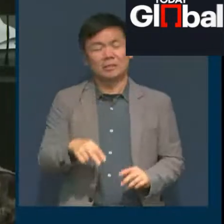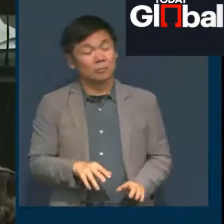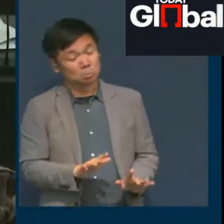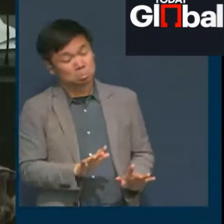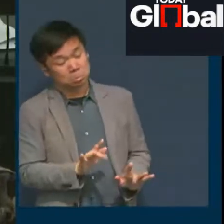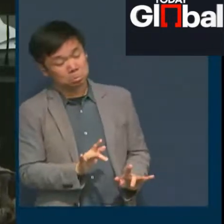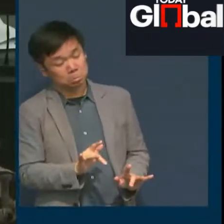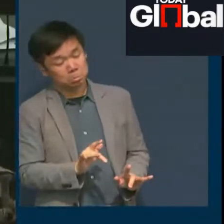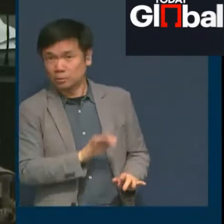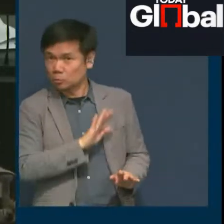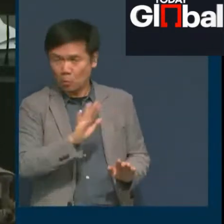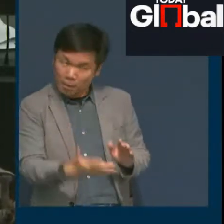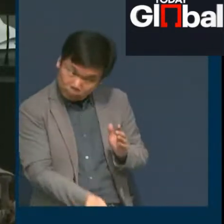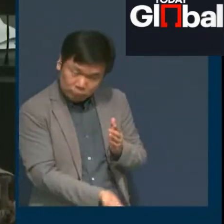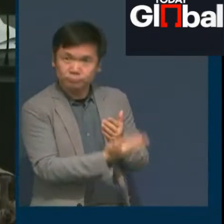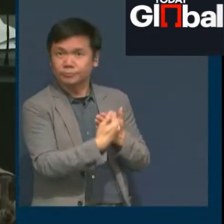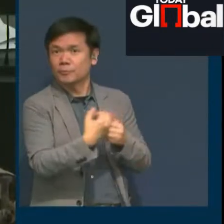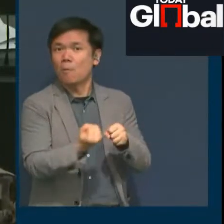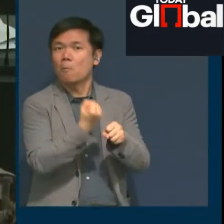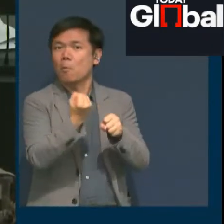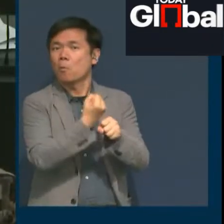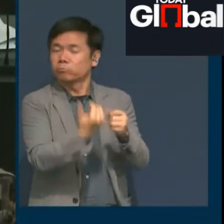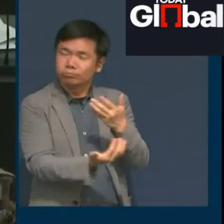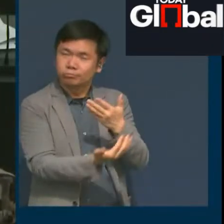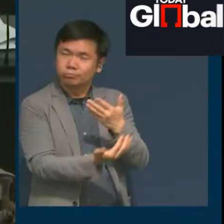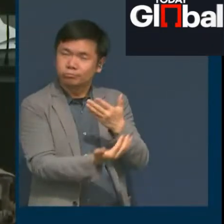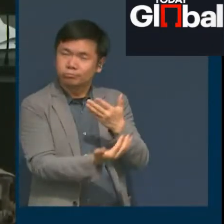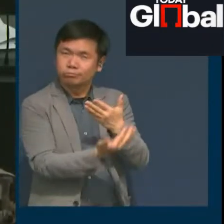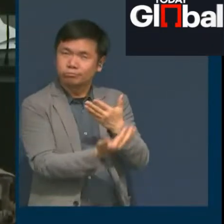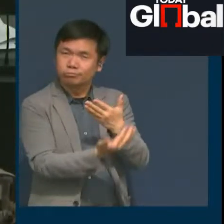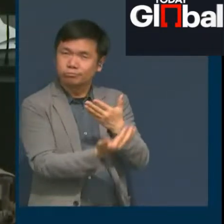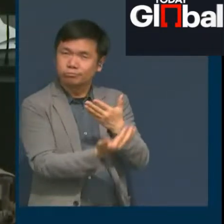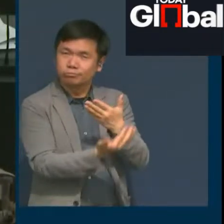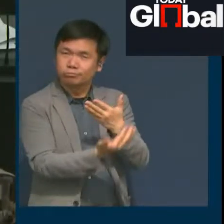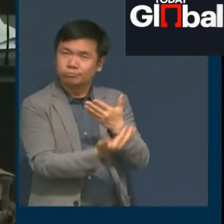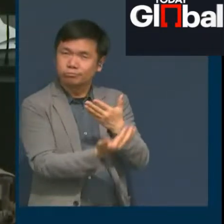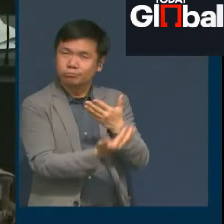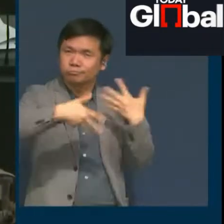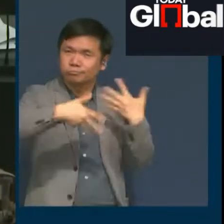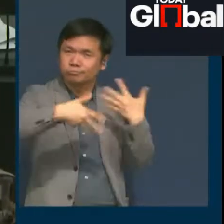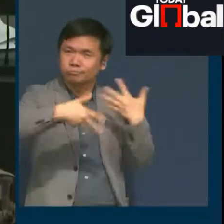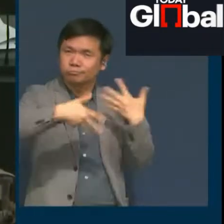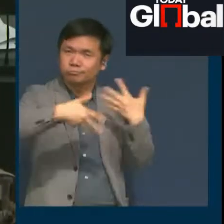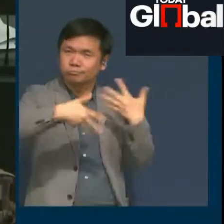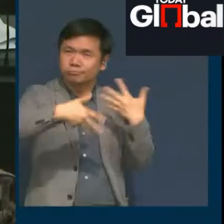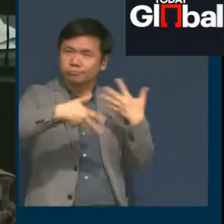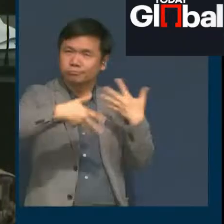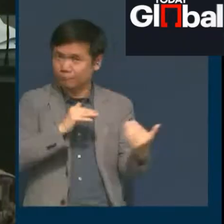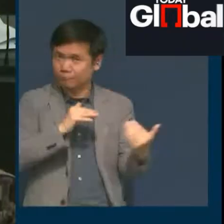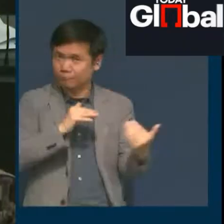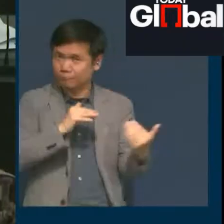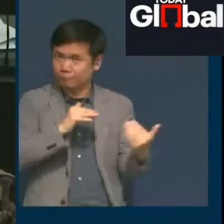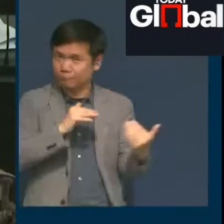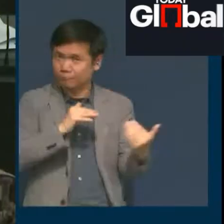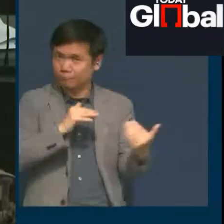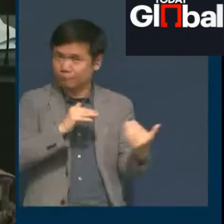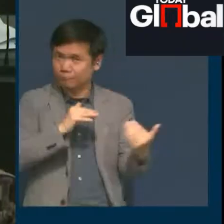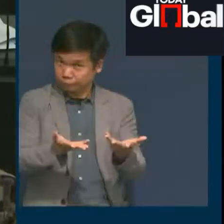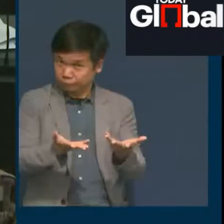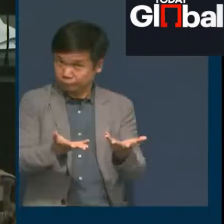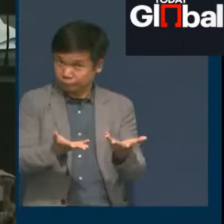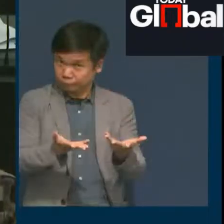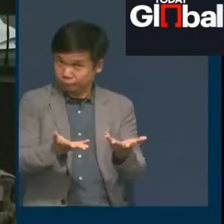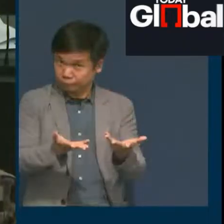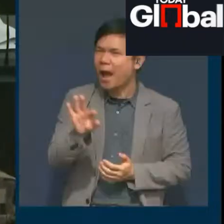active participation and interaction. In the report of the state, please provide information on